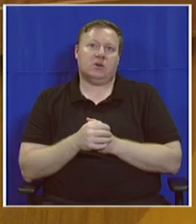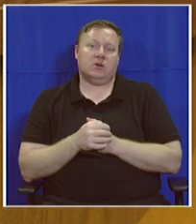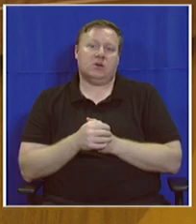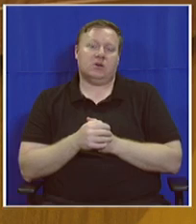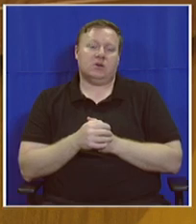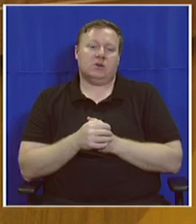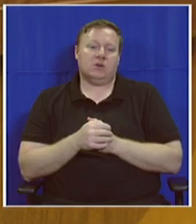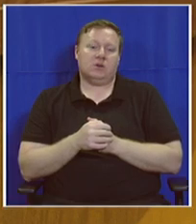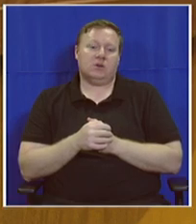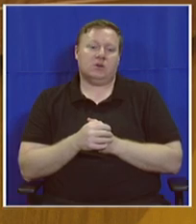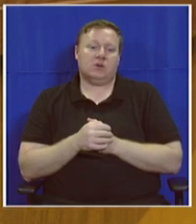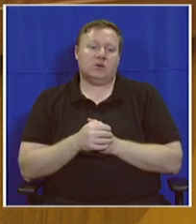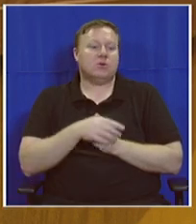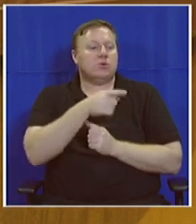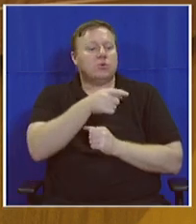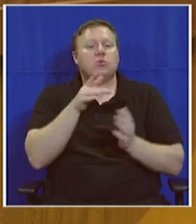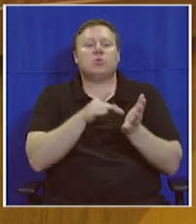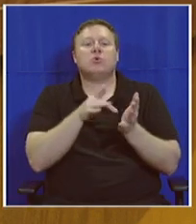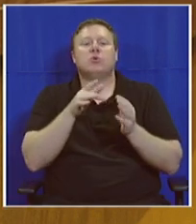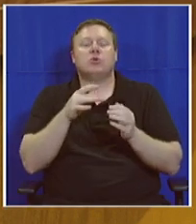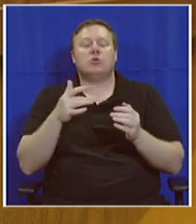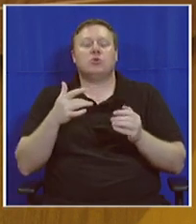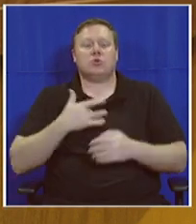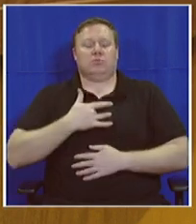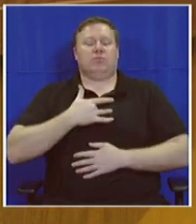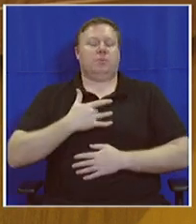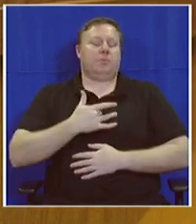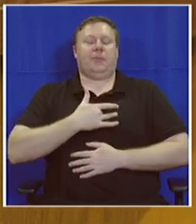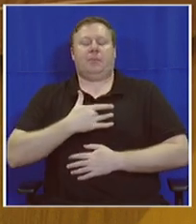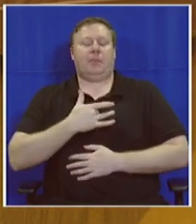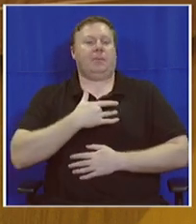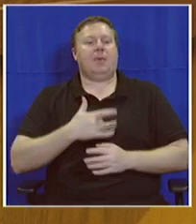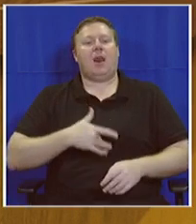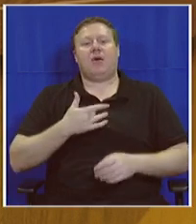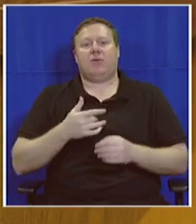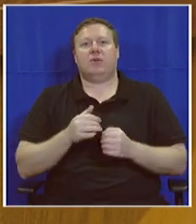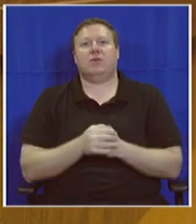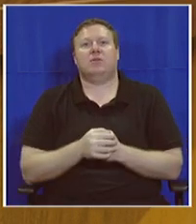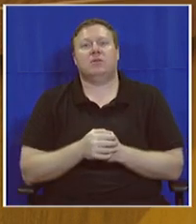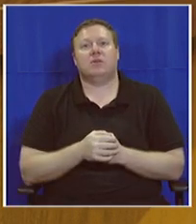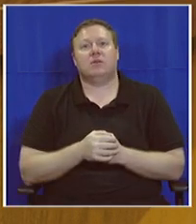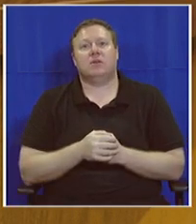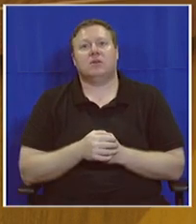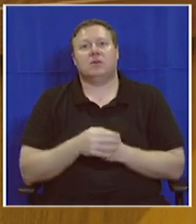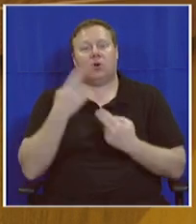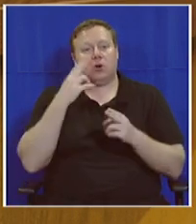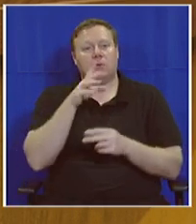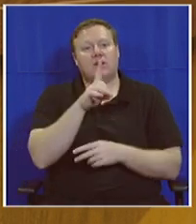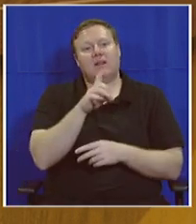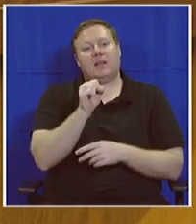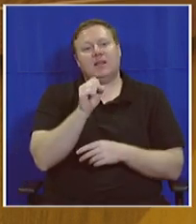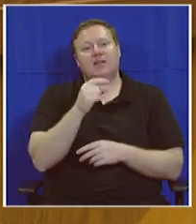lives for the good. Our Honorable DSG, Honorable